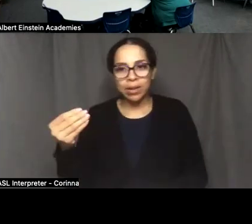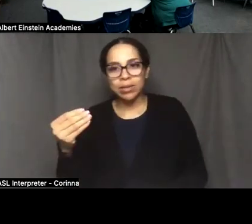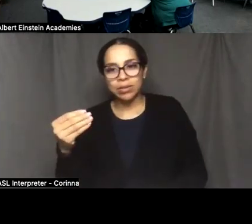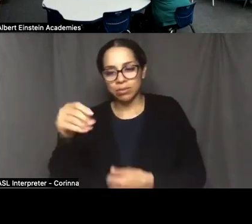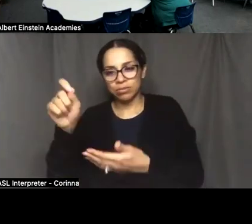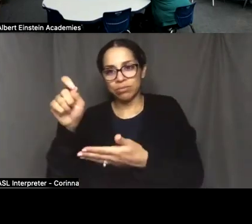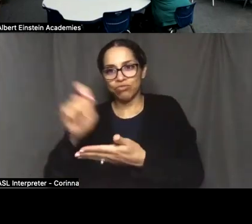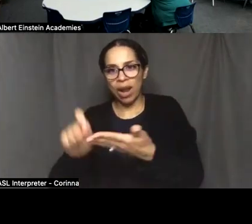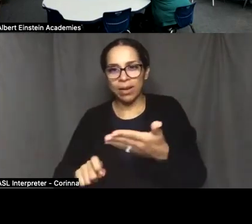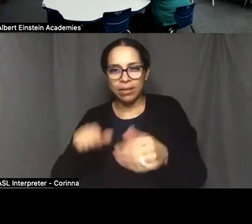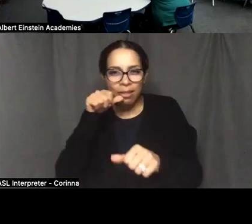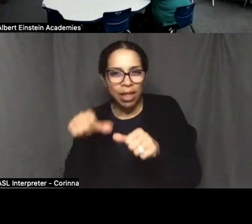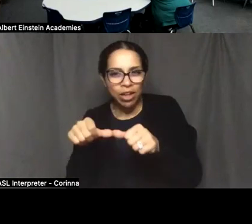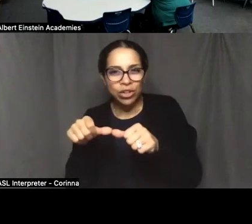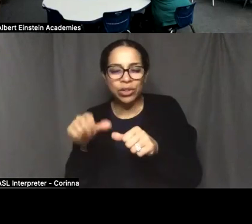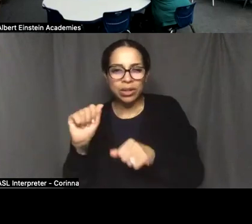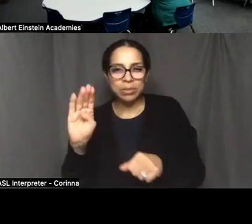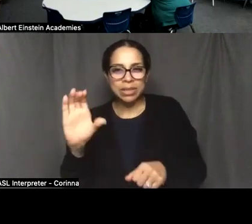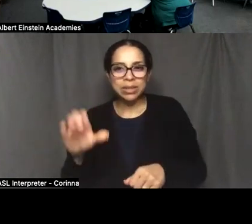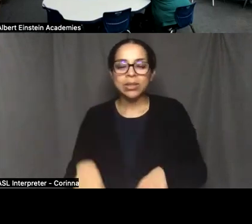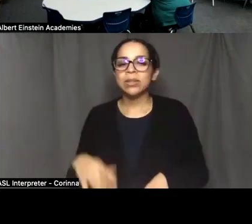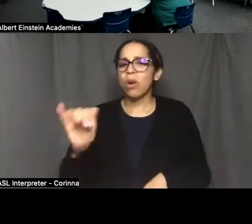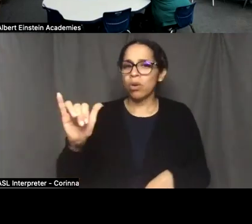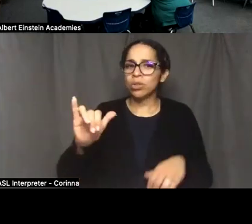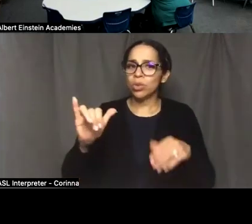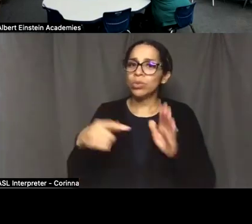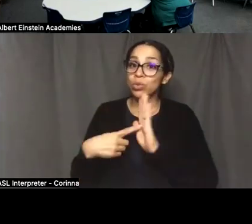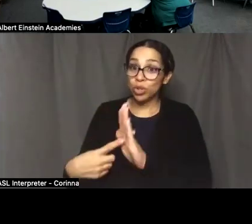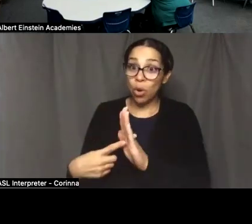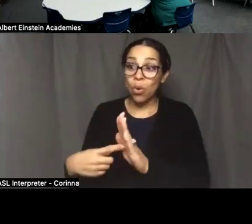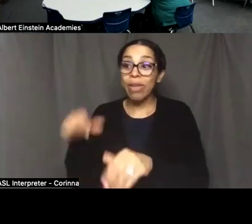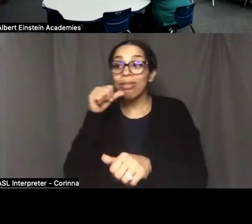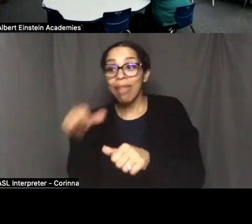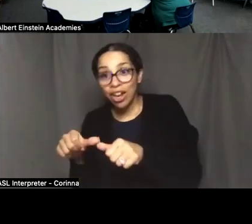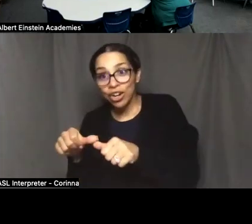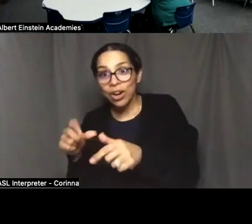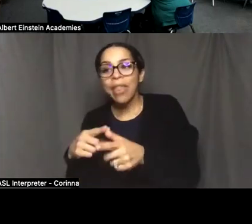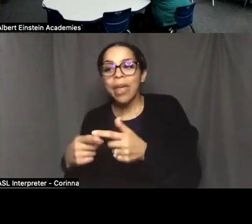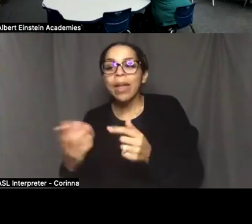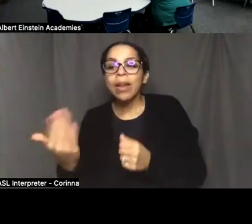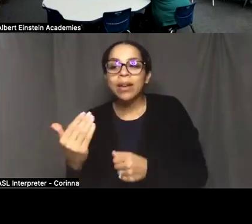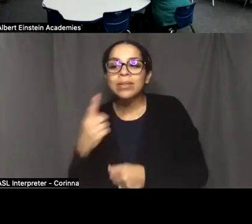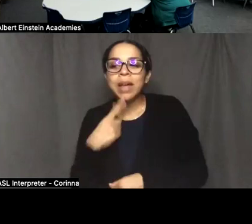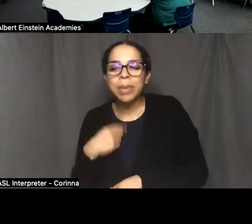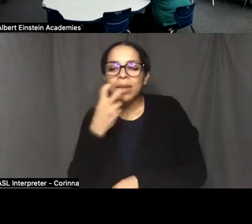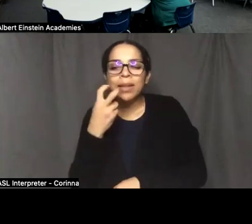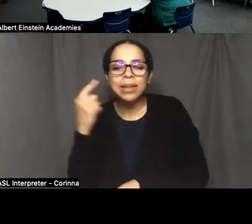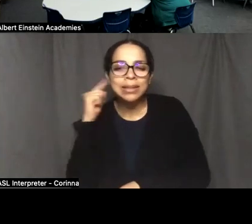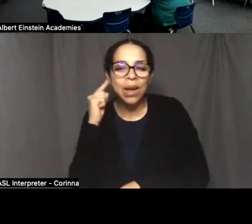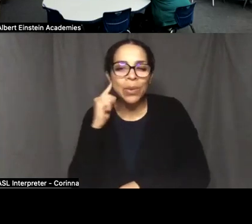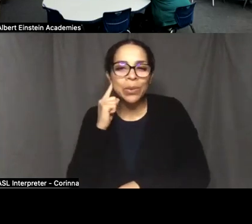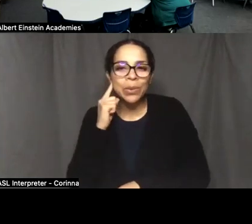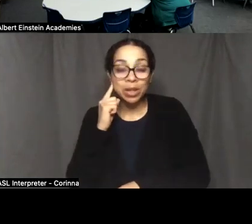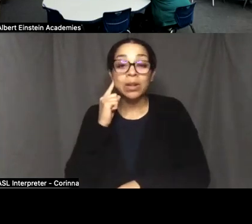the letter. But then you also want to show them the letter and have them tell you the sound. So what a fun way that a lot of